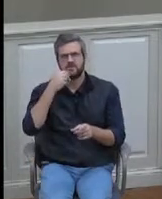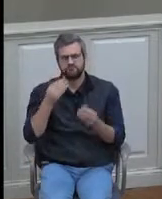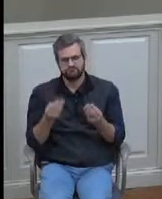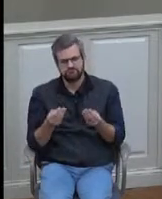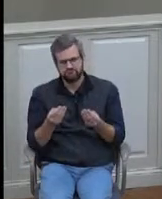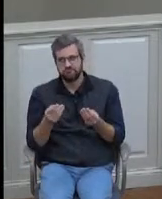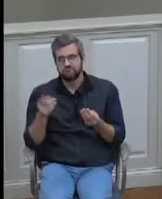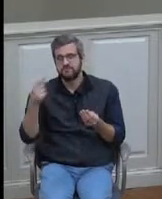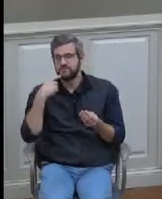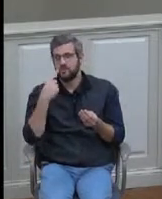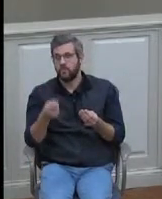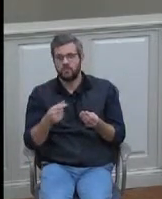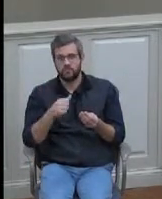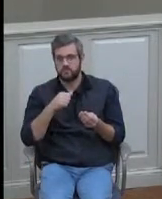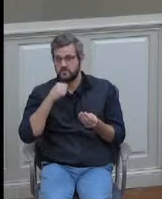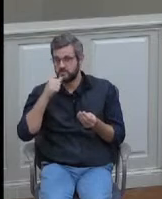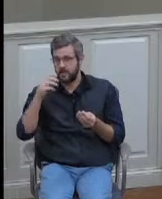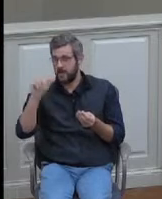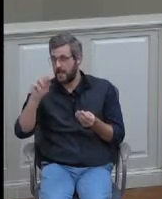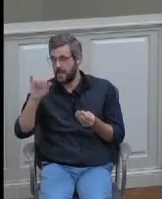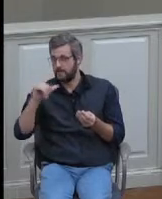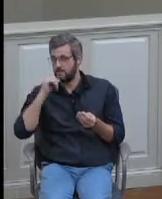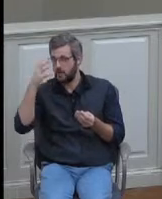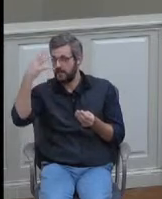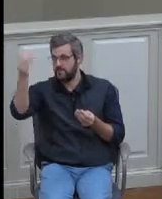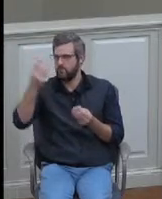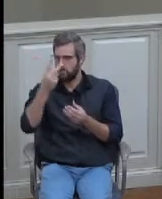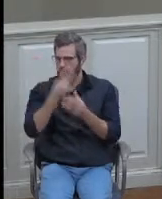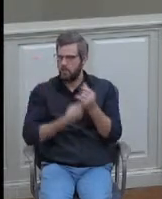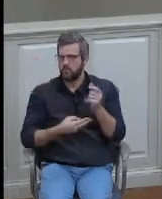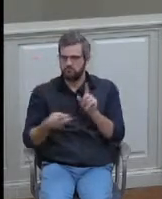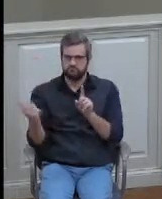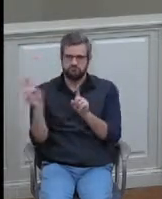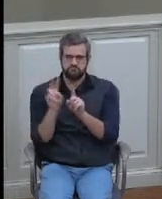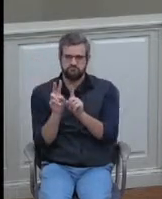Mimi don't go far. Liz, you and Mimi both want to join up here?